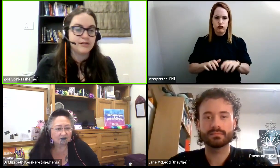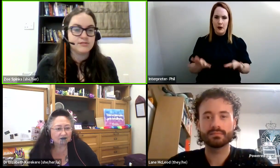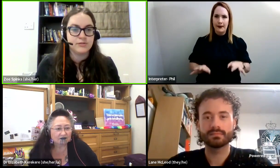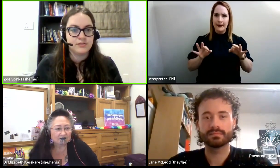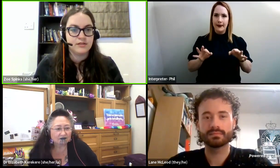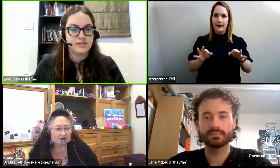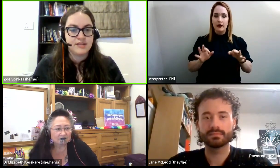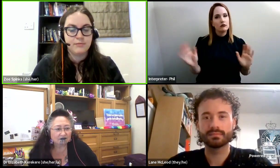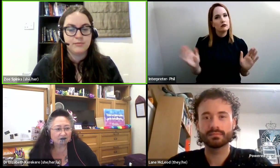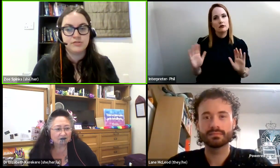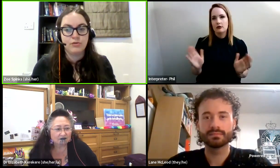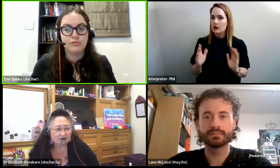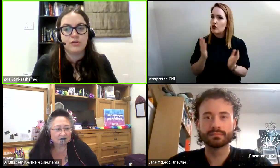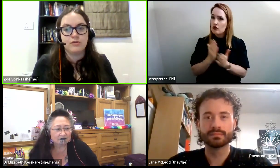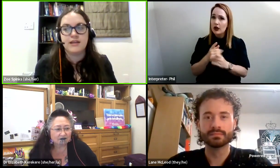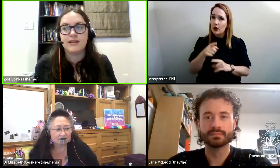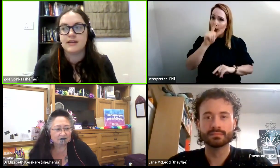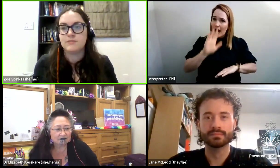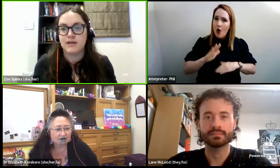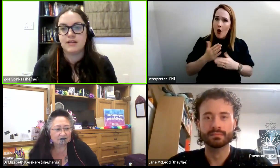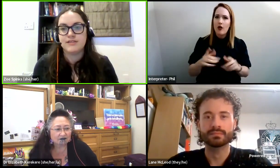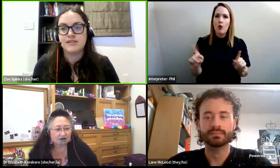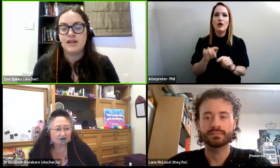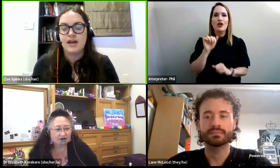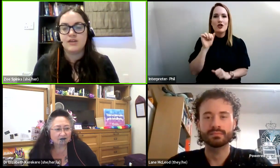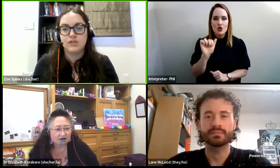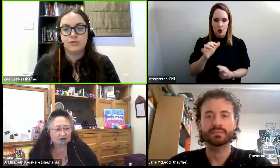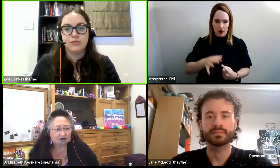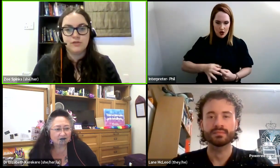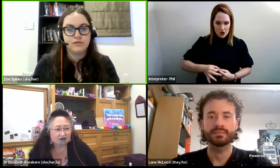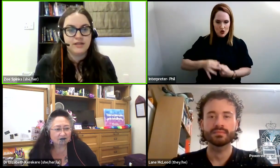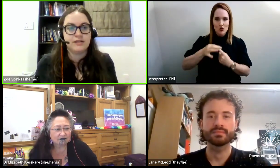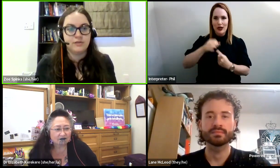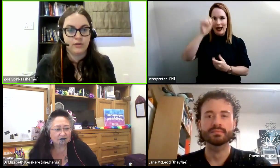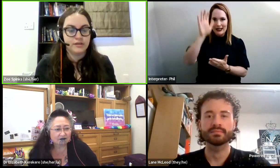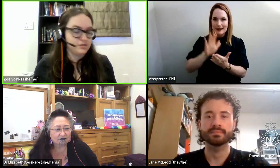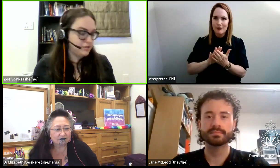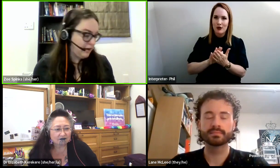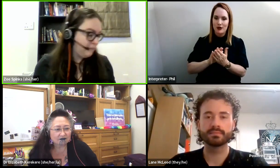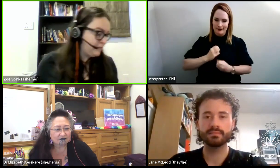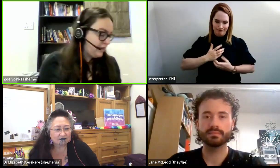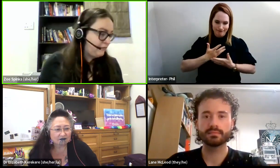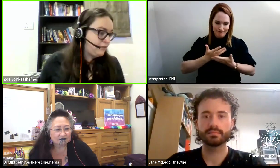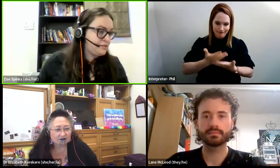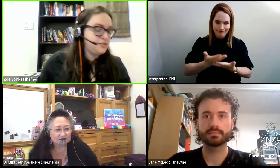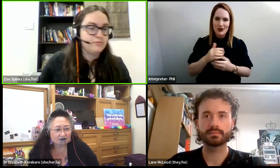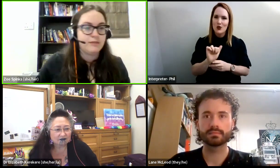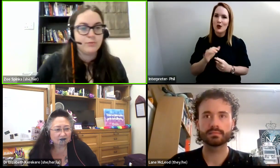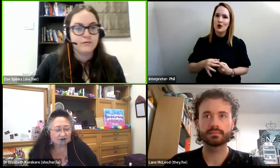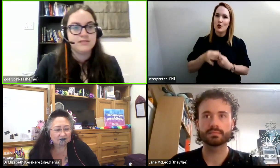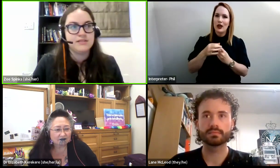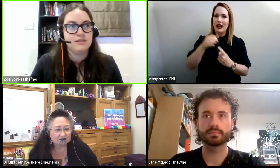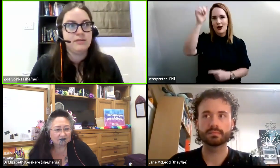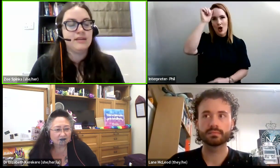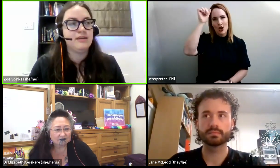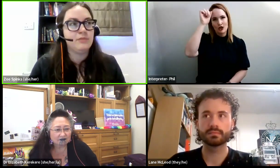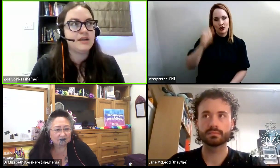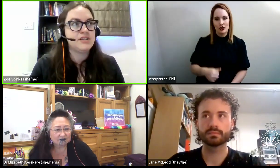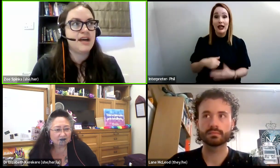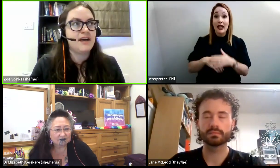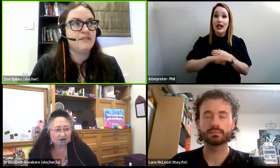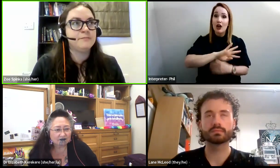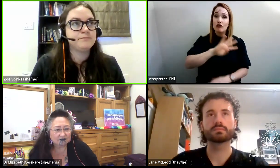can bring to the table is your own unique experience and your own unique knowledge. And for us in the Rainbow community,